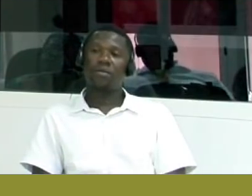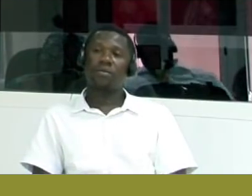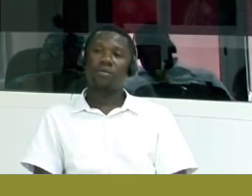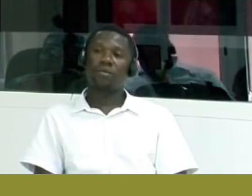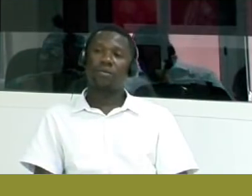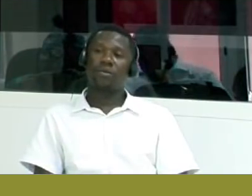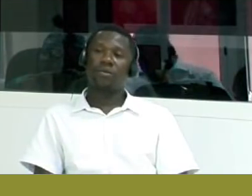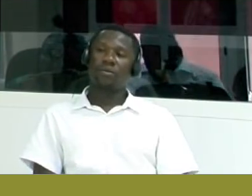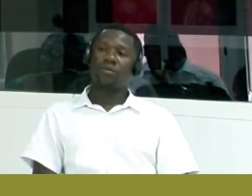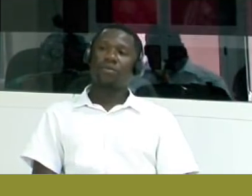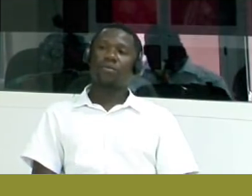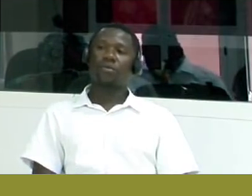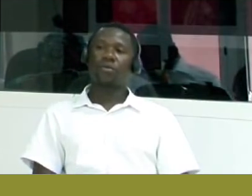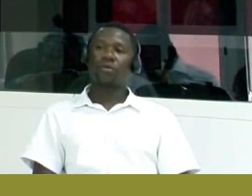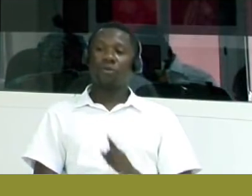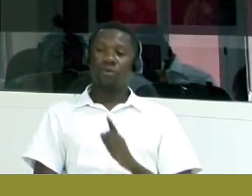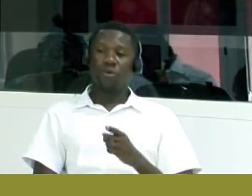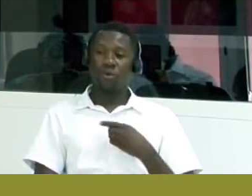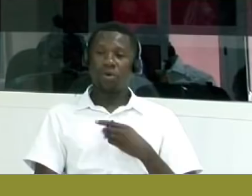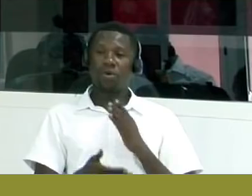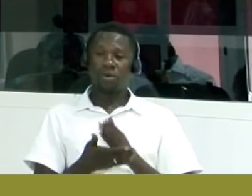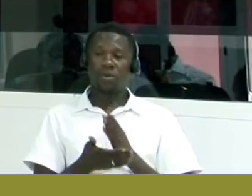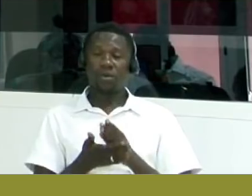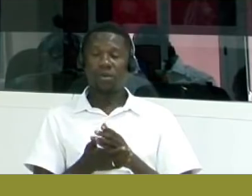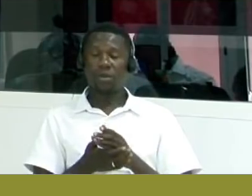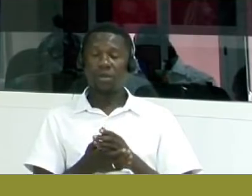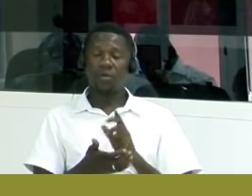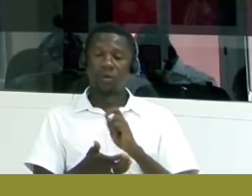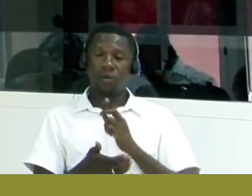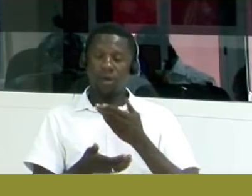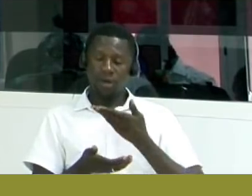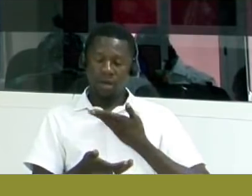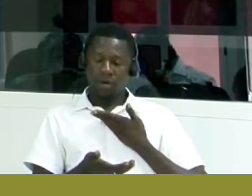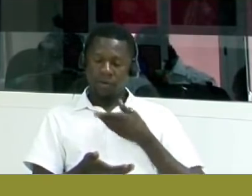But it was, according to the evidence we have,